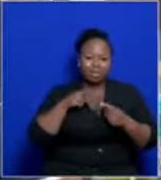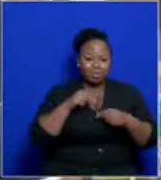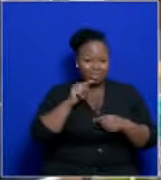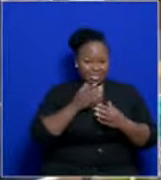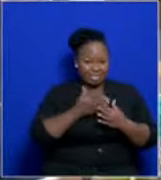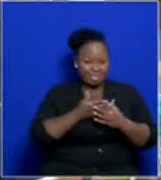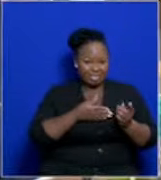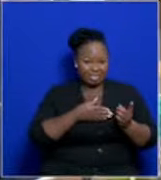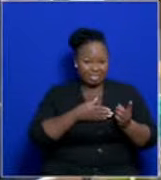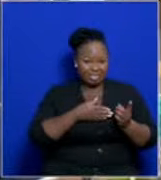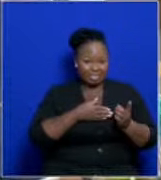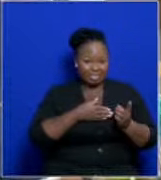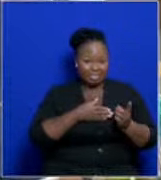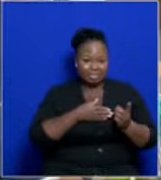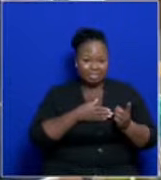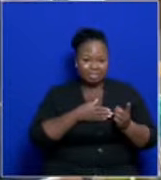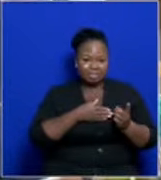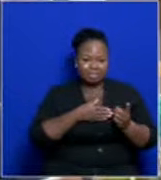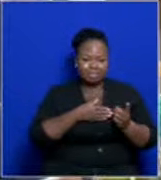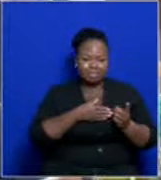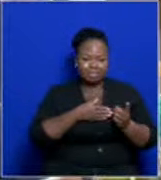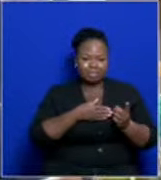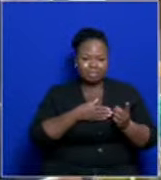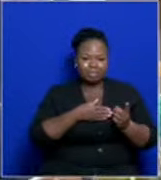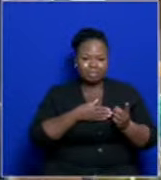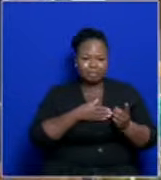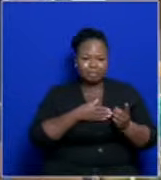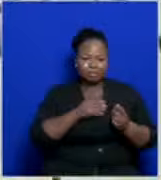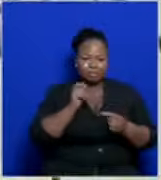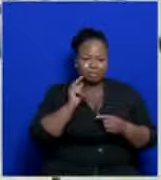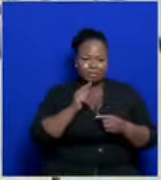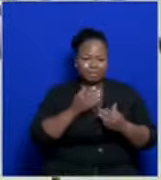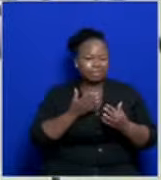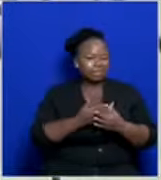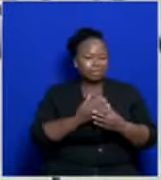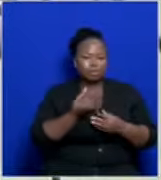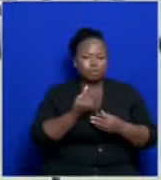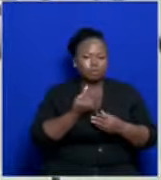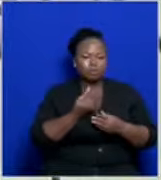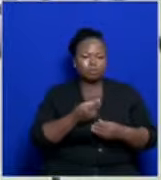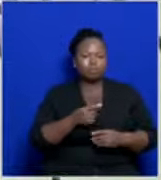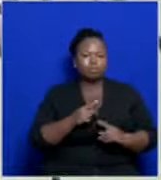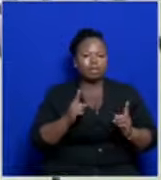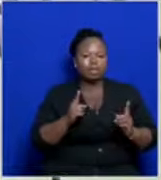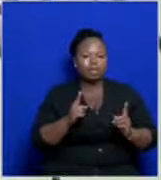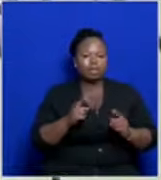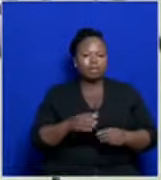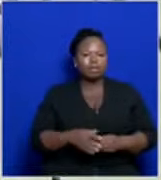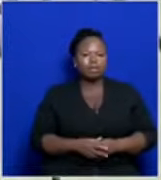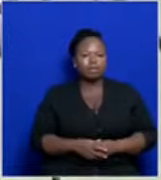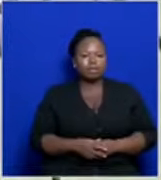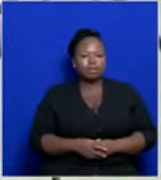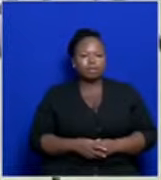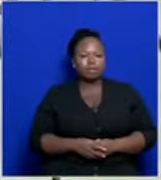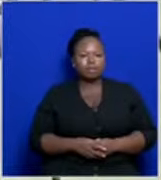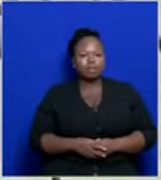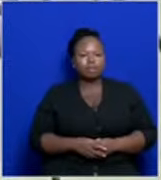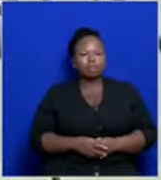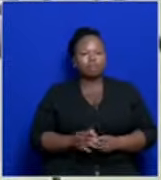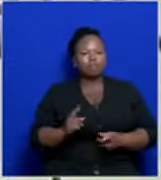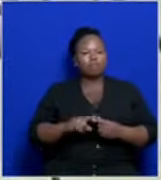video. Not about this case only. It goes a long way with other